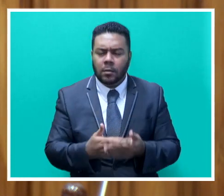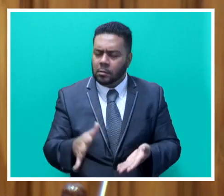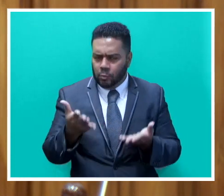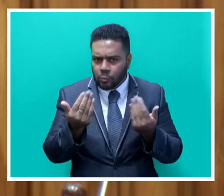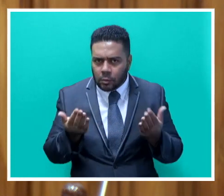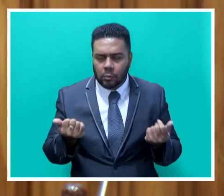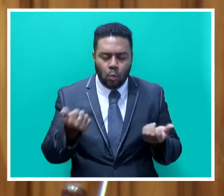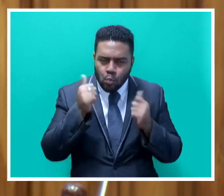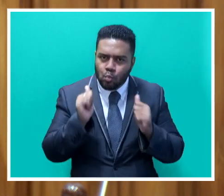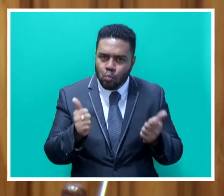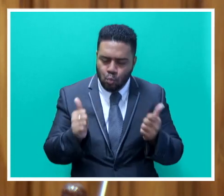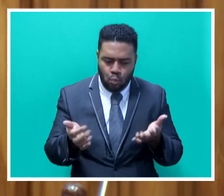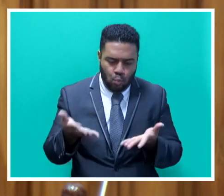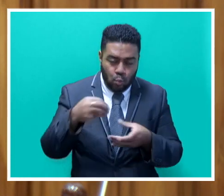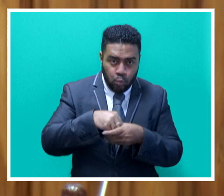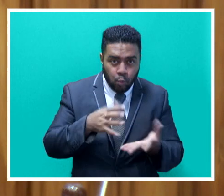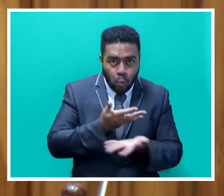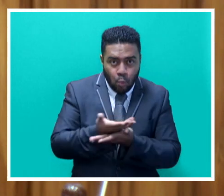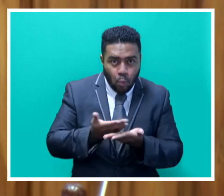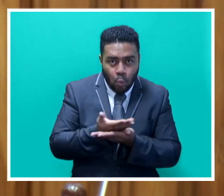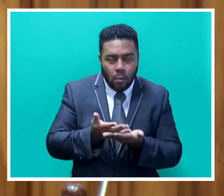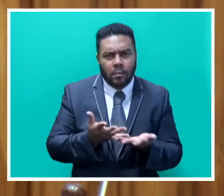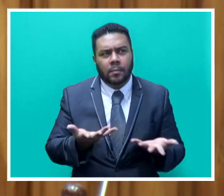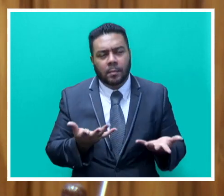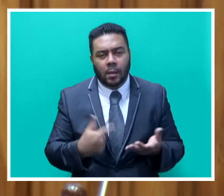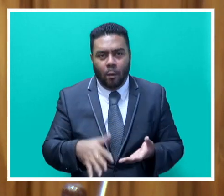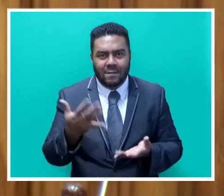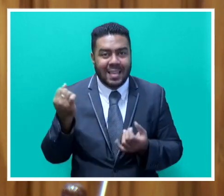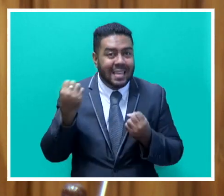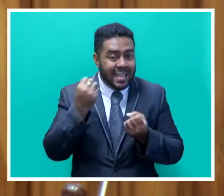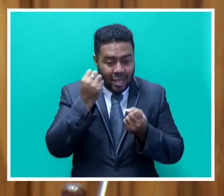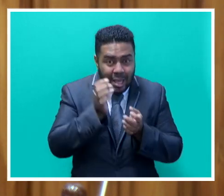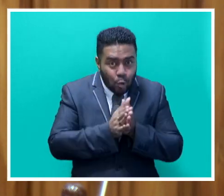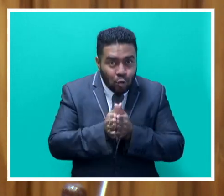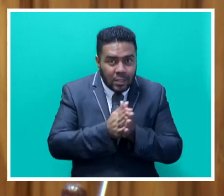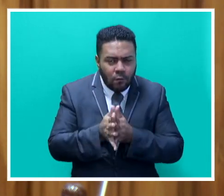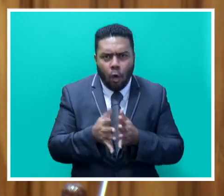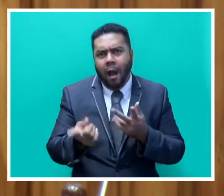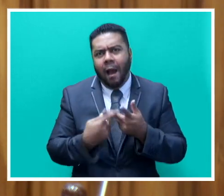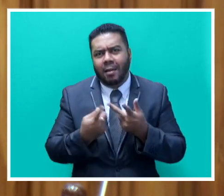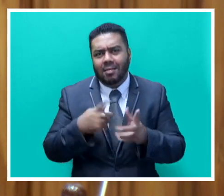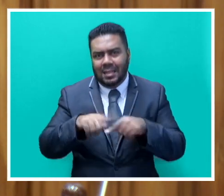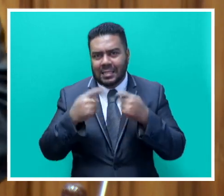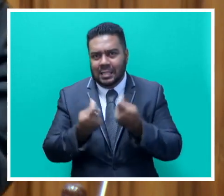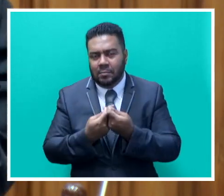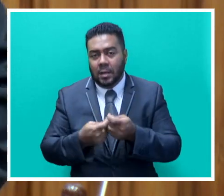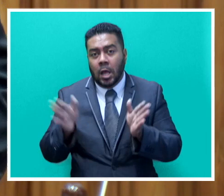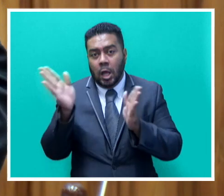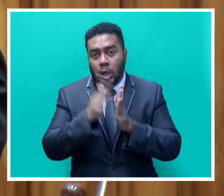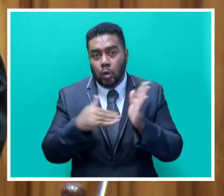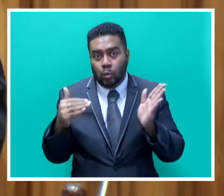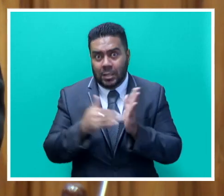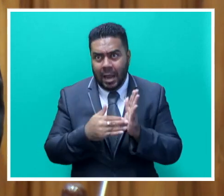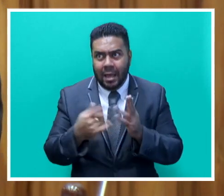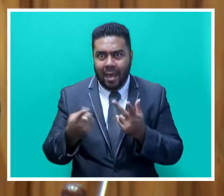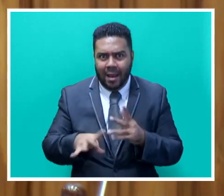In addition, we have interest for other teams to come over, an American team, a New Zealand-based PACMED team, and a